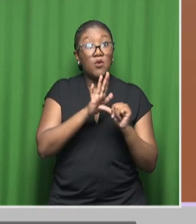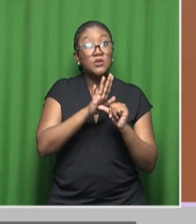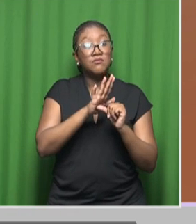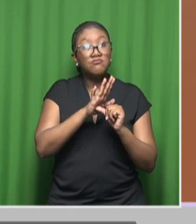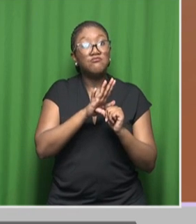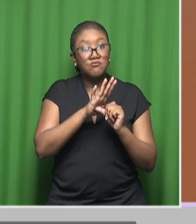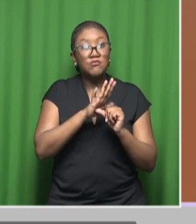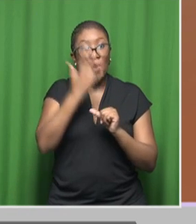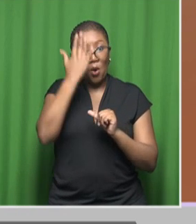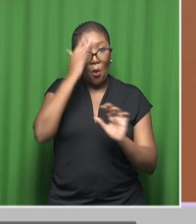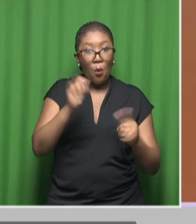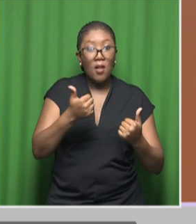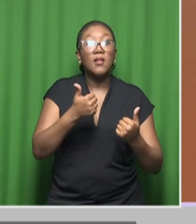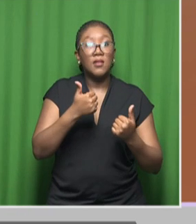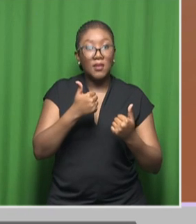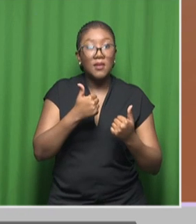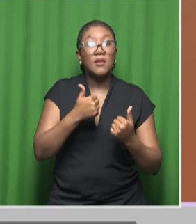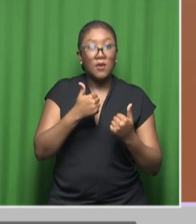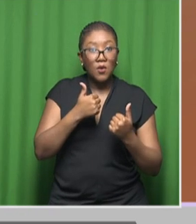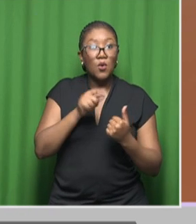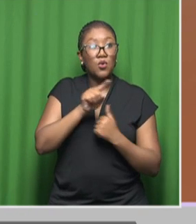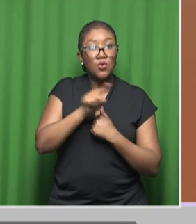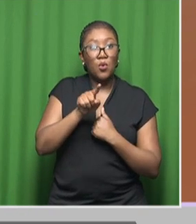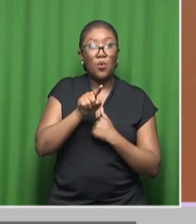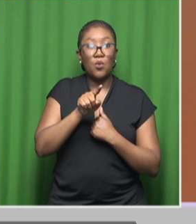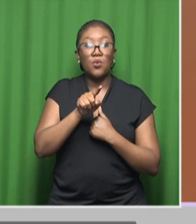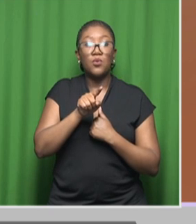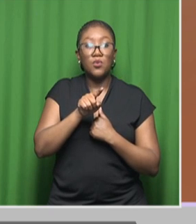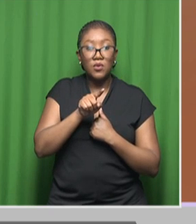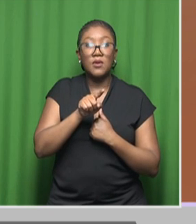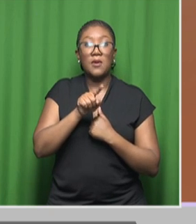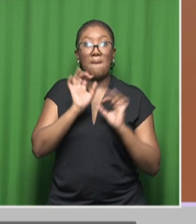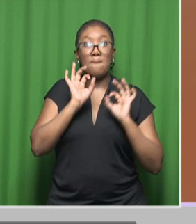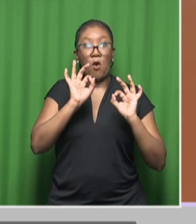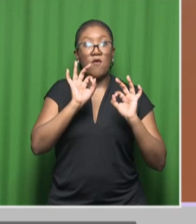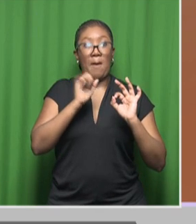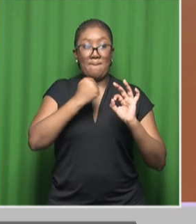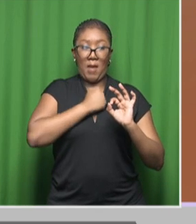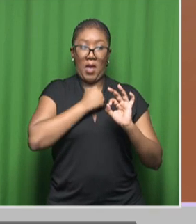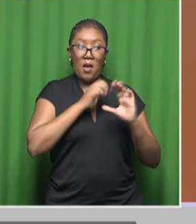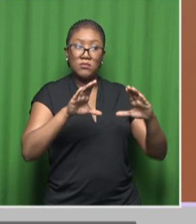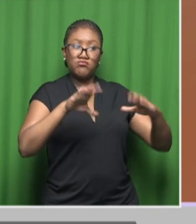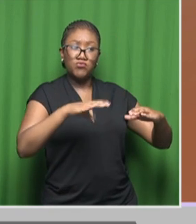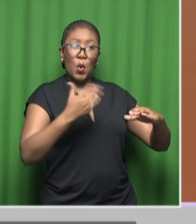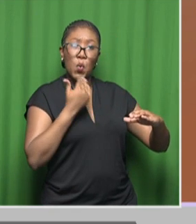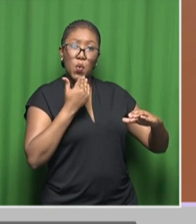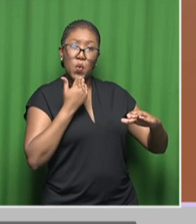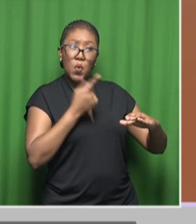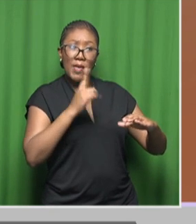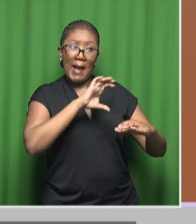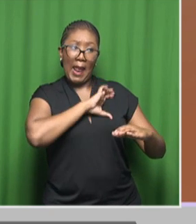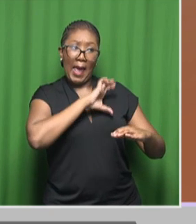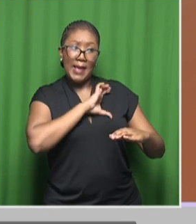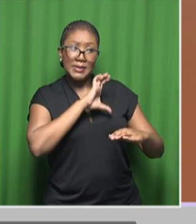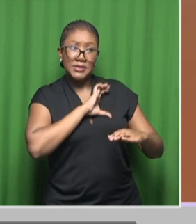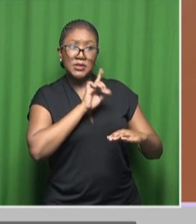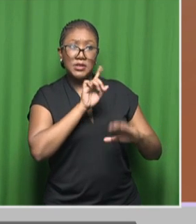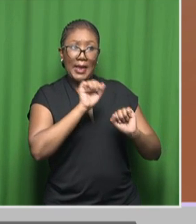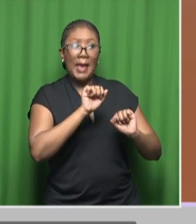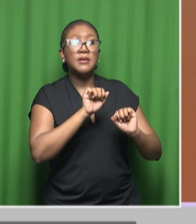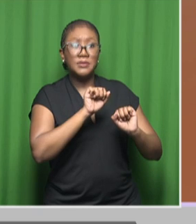by the time you get into retail, you already have to know which specific target market that you are targeting towards. Okay.